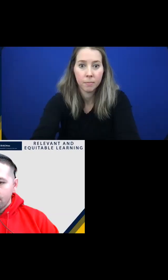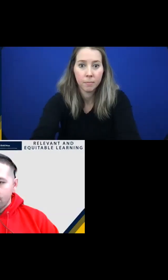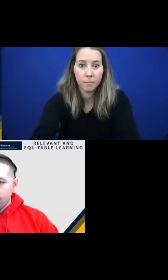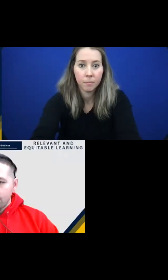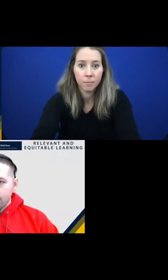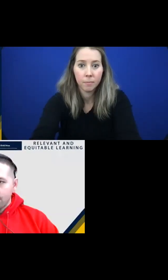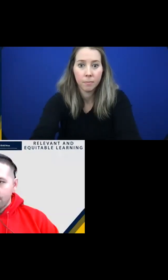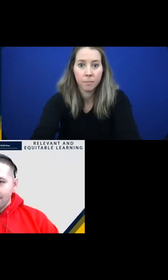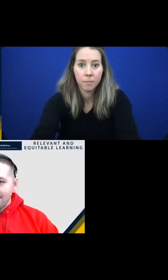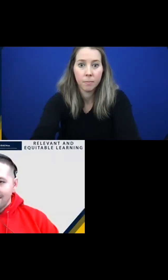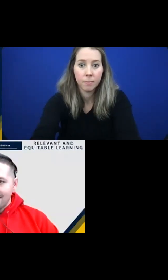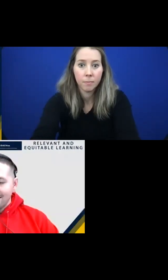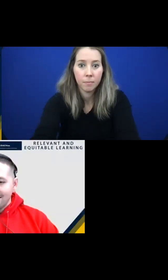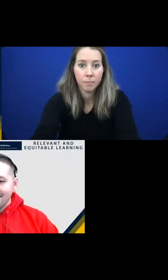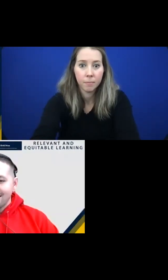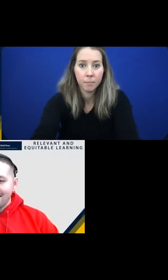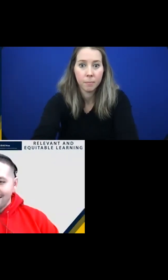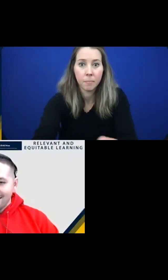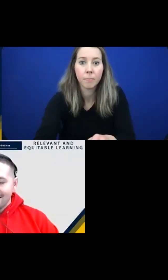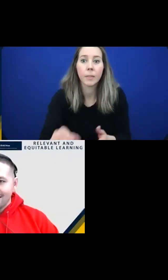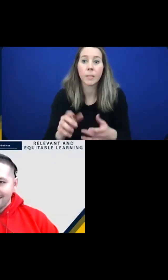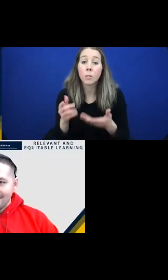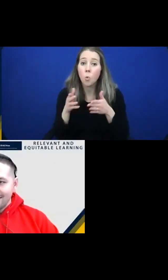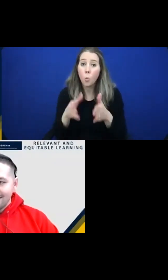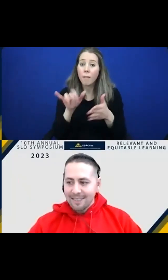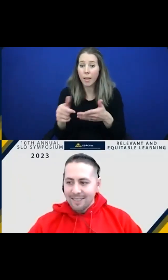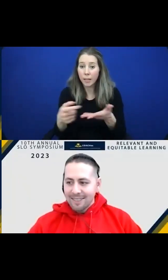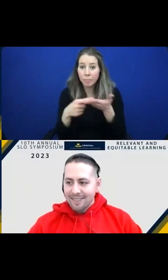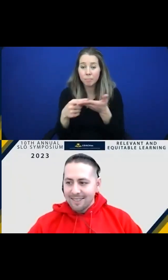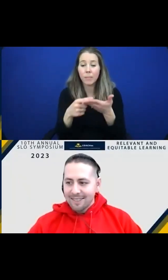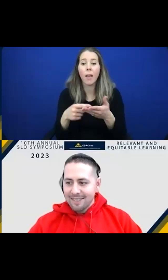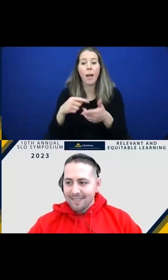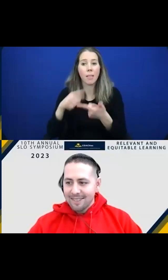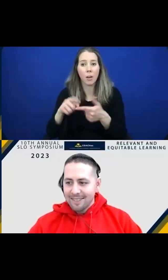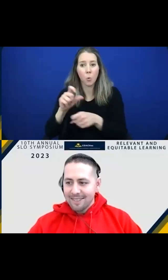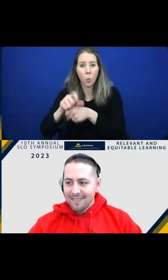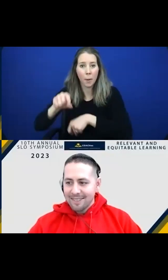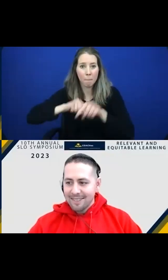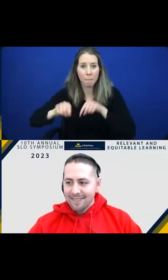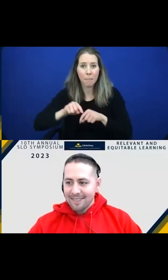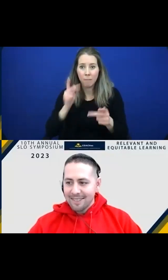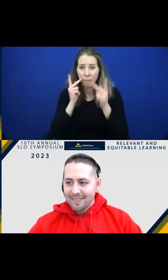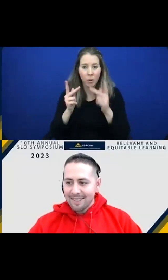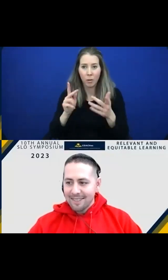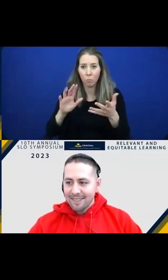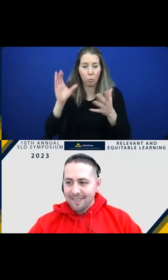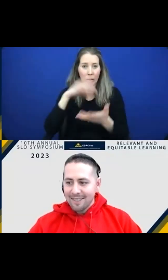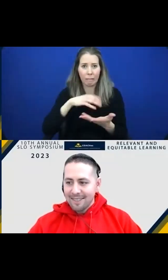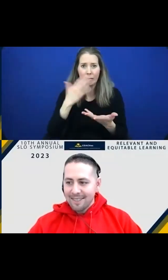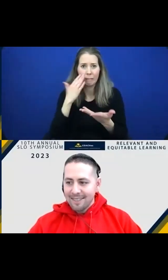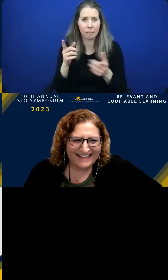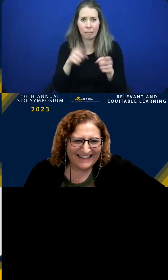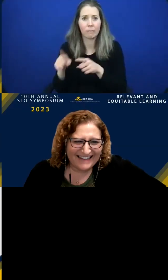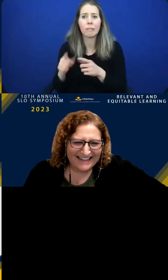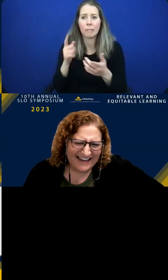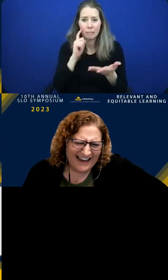that collaboration and then work backwards. I mean, I can say a few things if you want. I was waiting also because the view got really funky. I don't know if it was for everybody, but I see it's coming